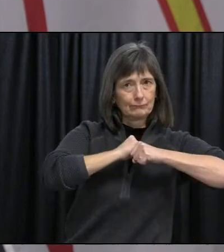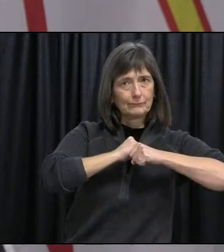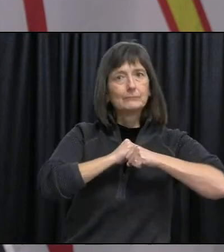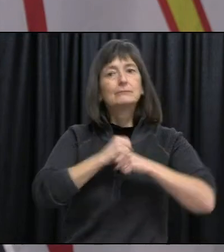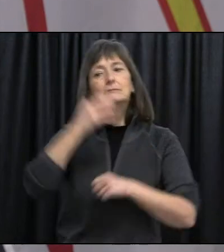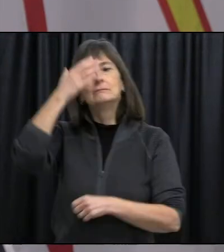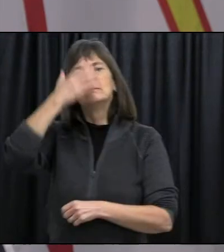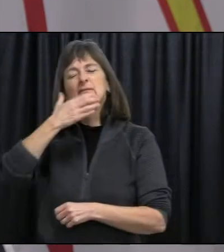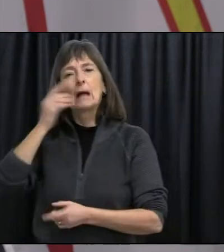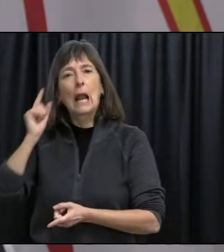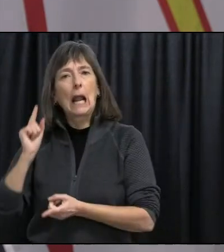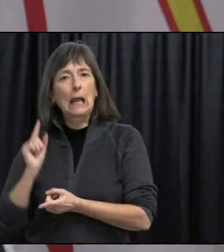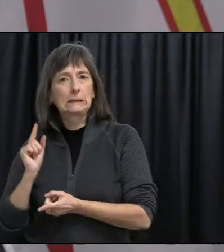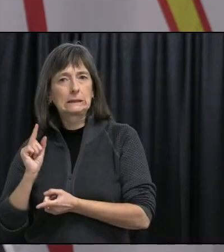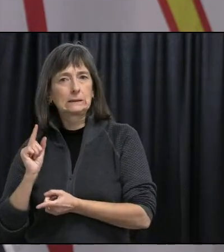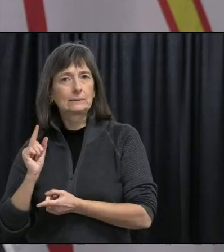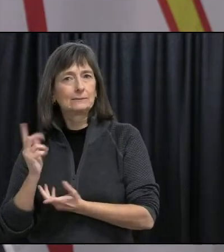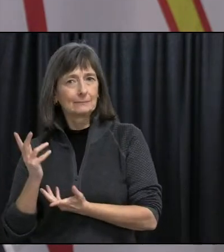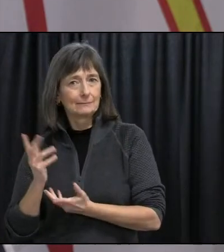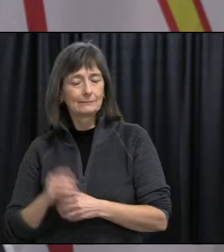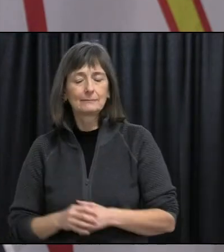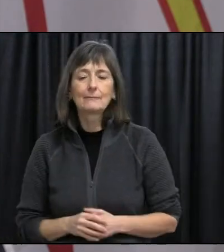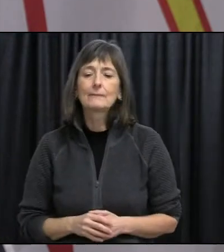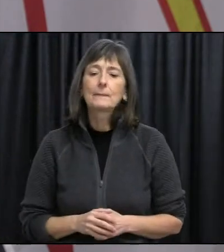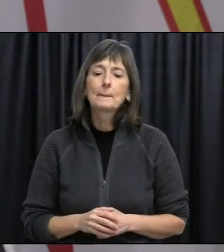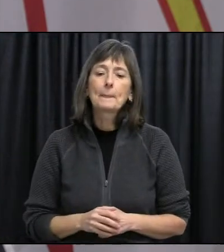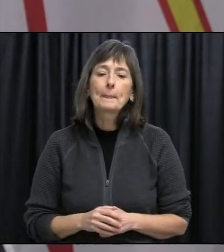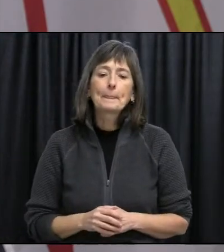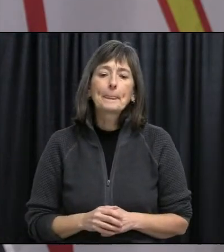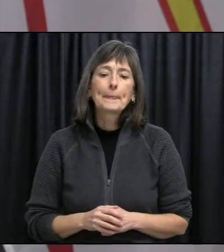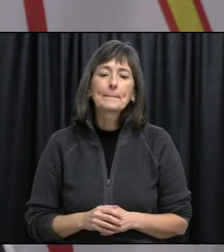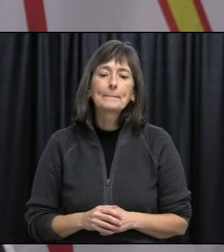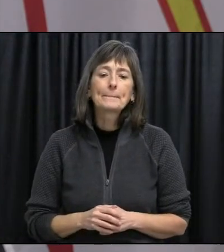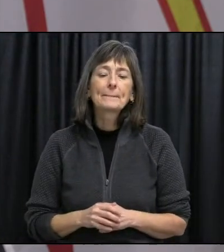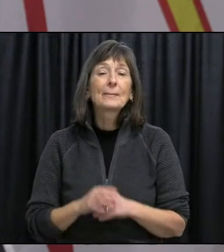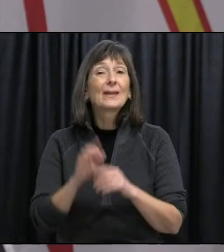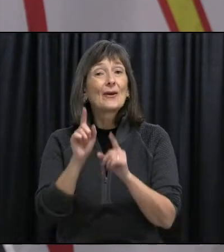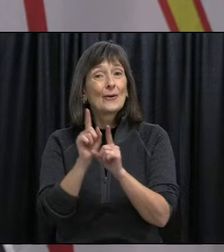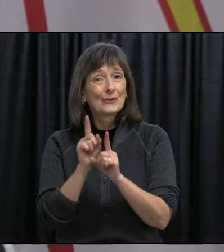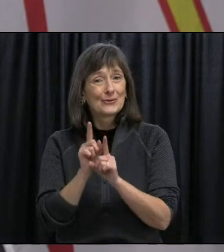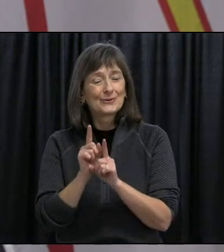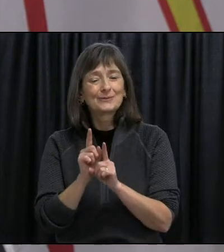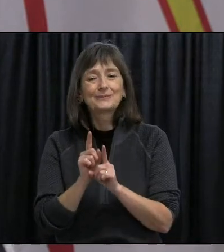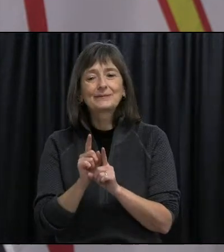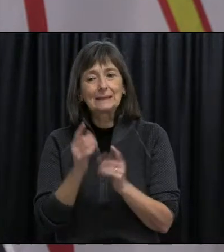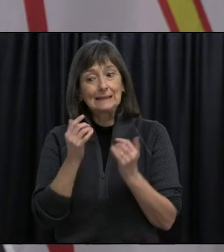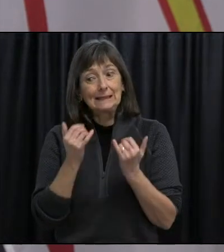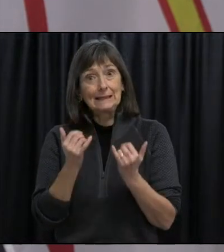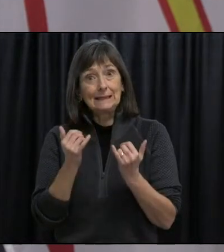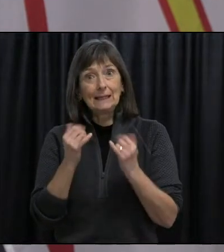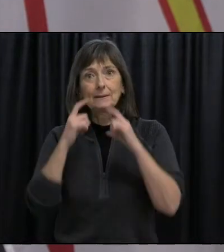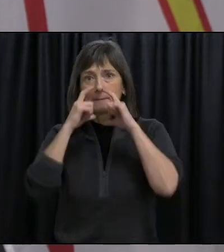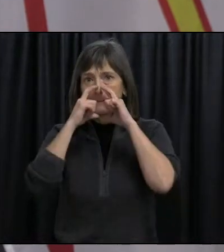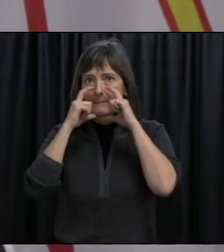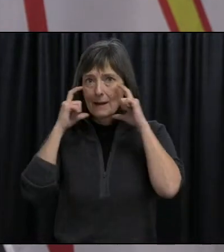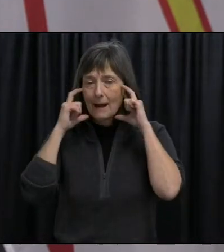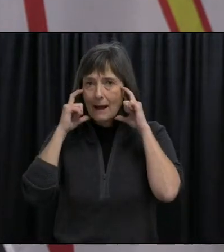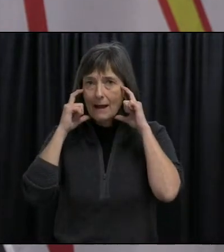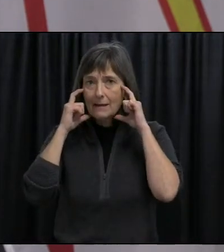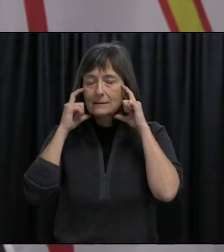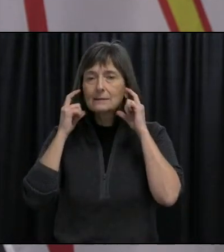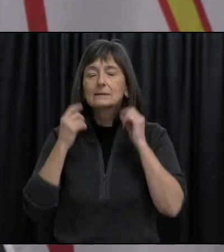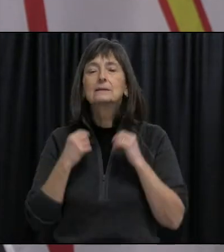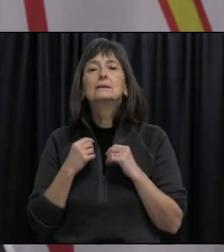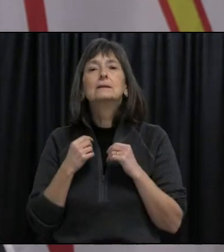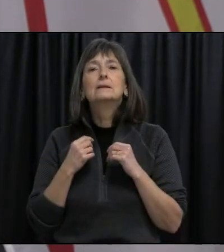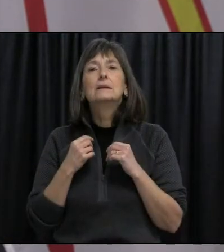you sharing your droplets with someone else. As well, we know that a mask now, we know even with non-medical masks, that there is